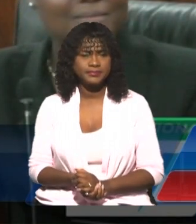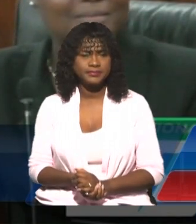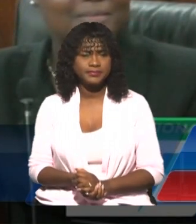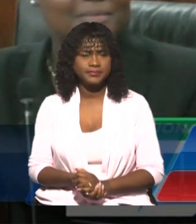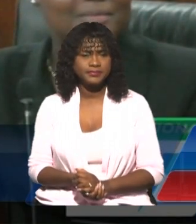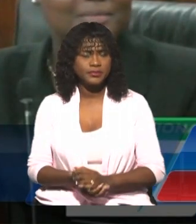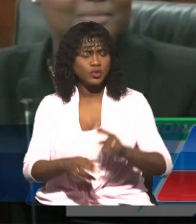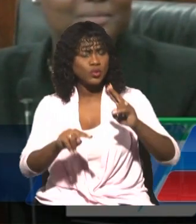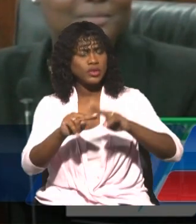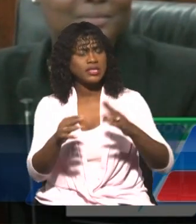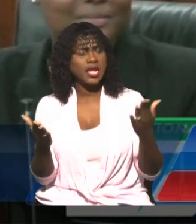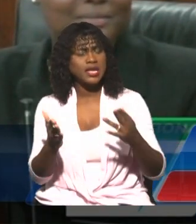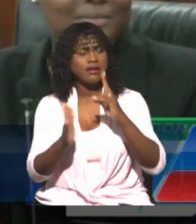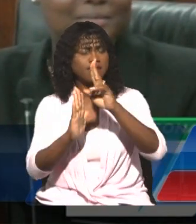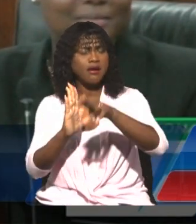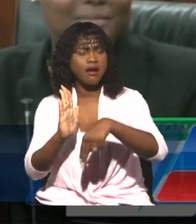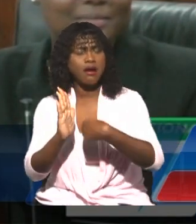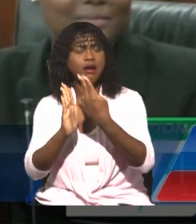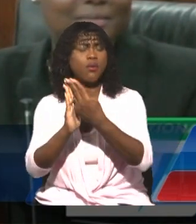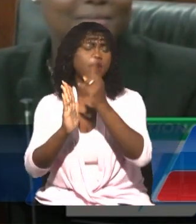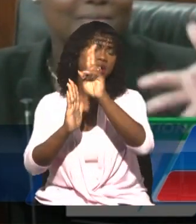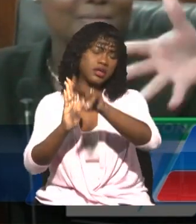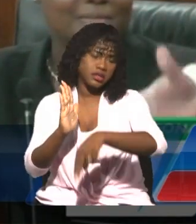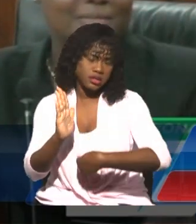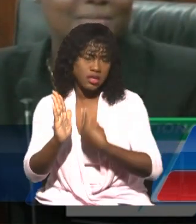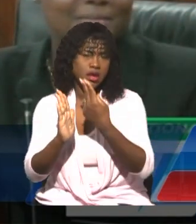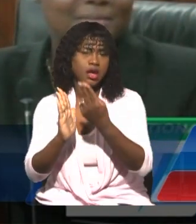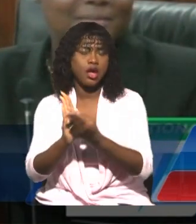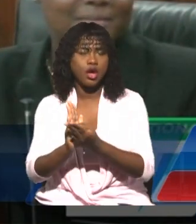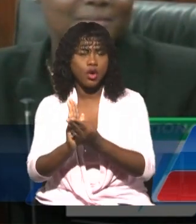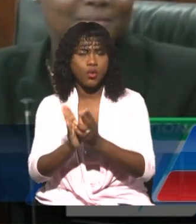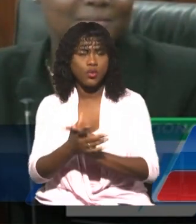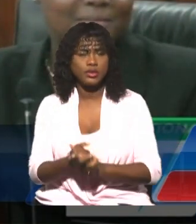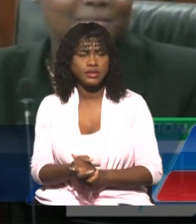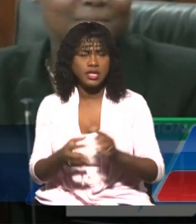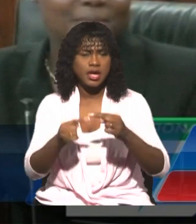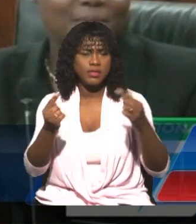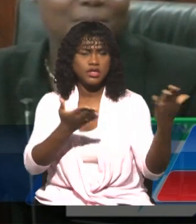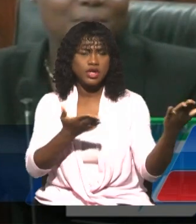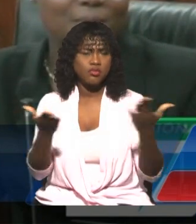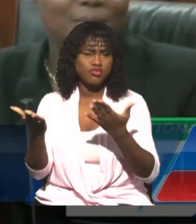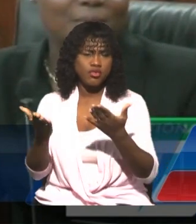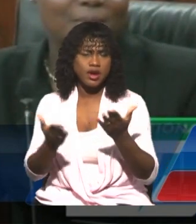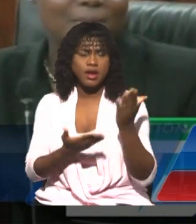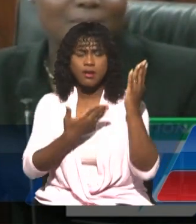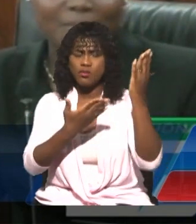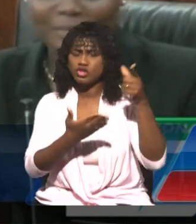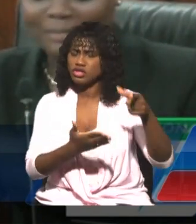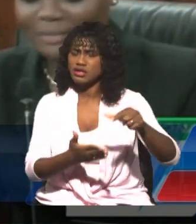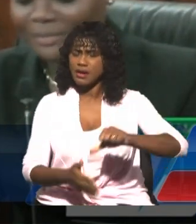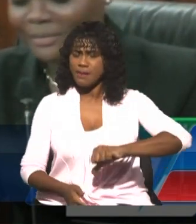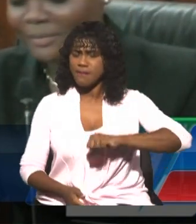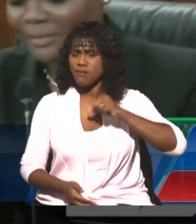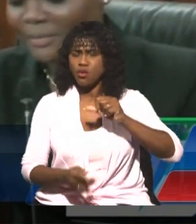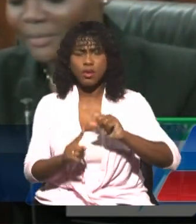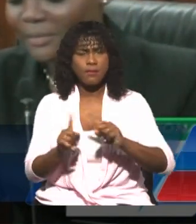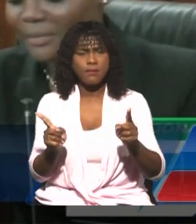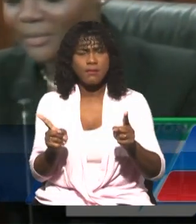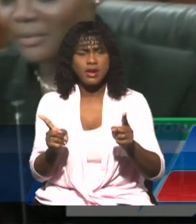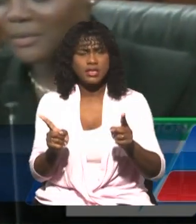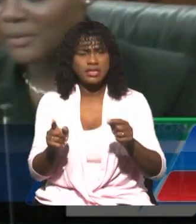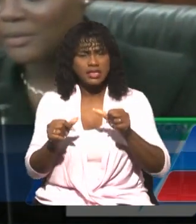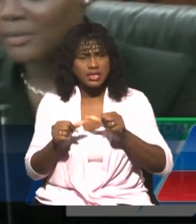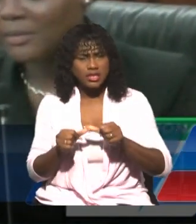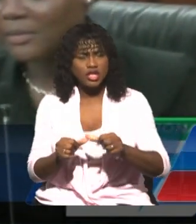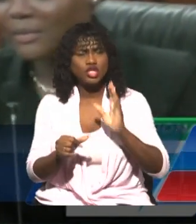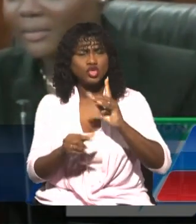sat here for hours and hours. Opposition bring in a motion which they are so proud of, but yet still they